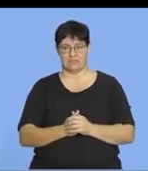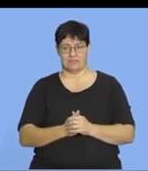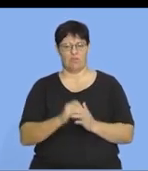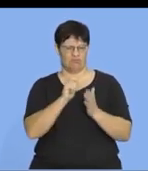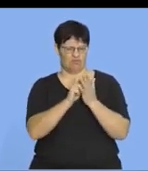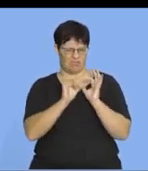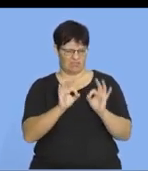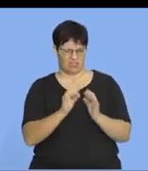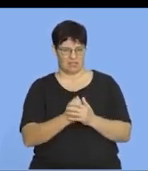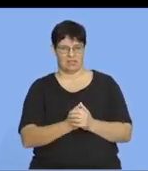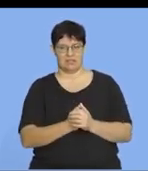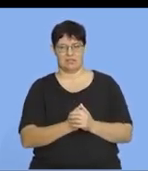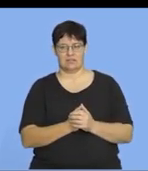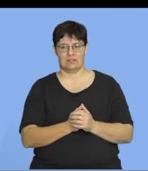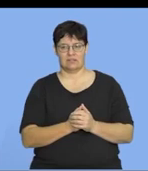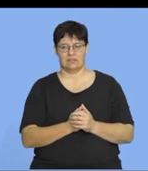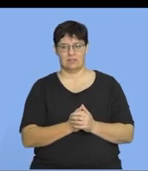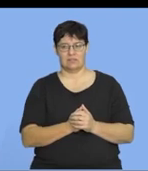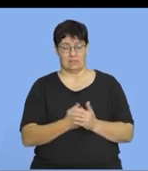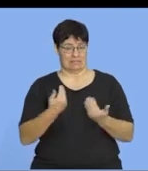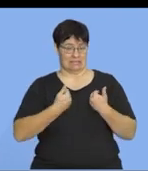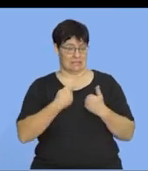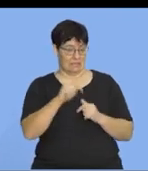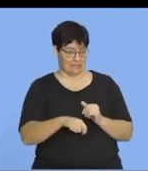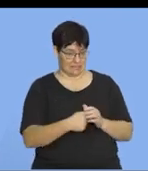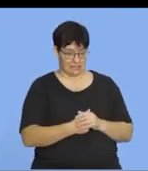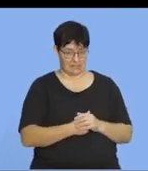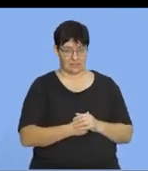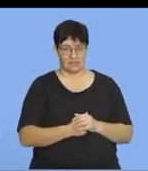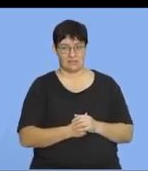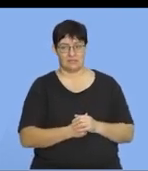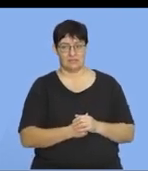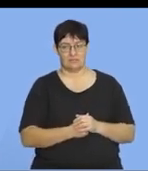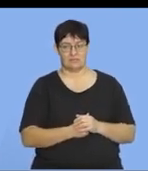times. Okay, it's all about being neat.